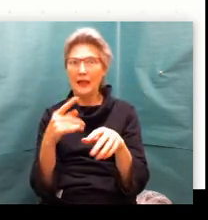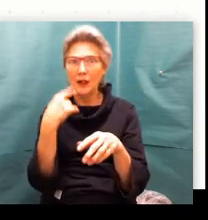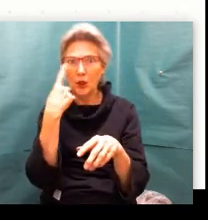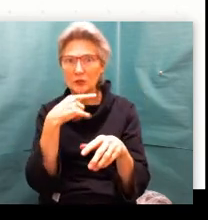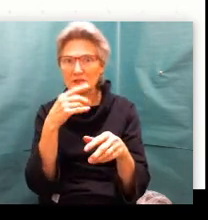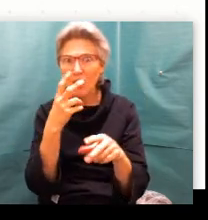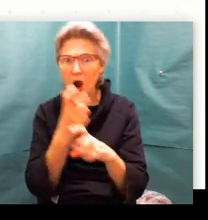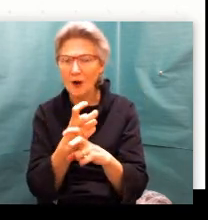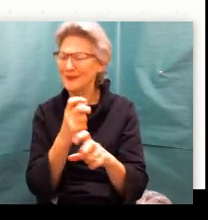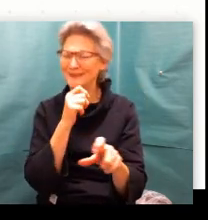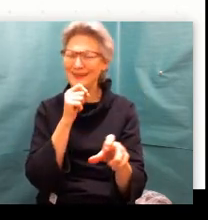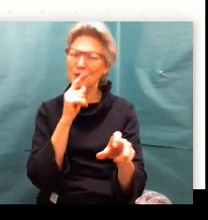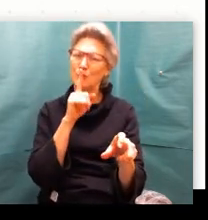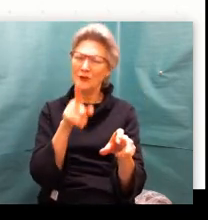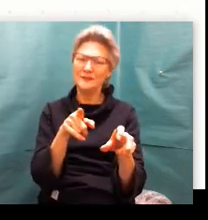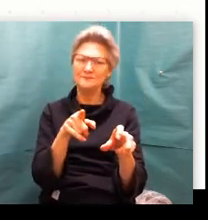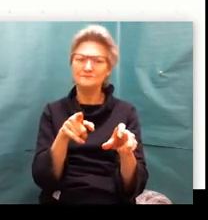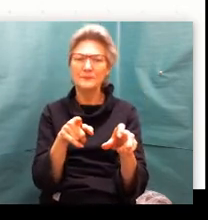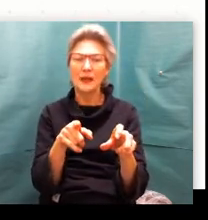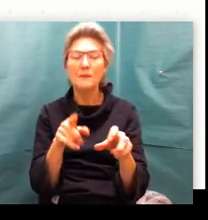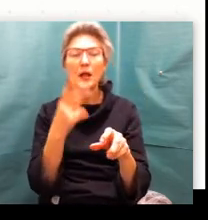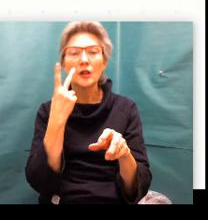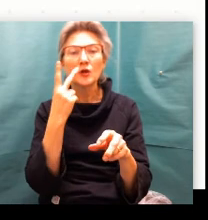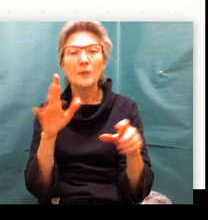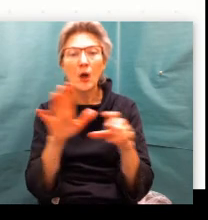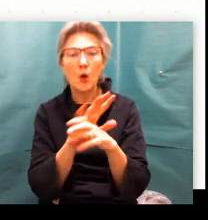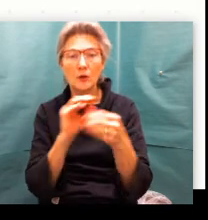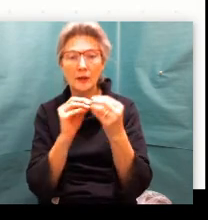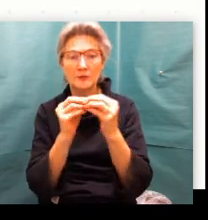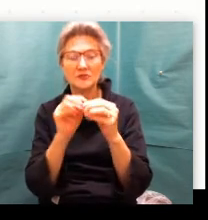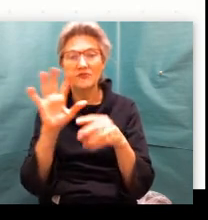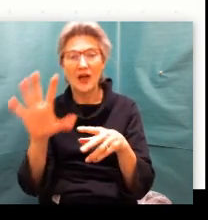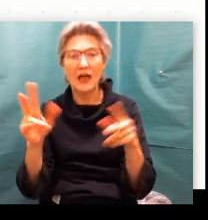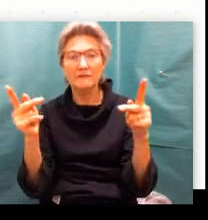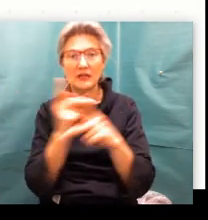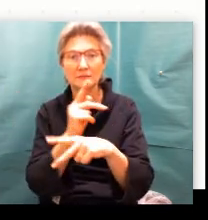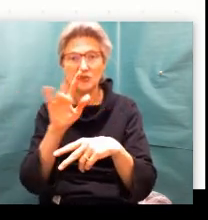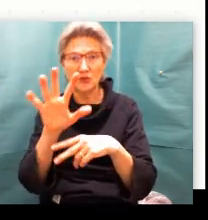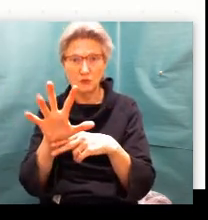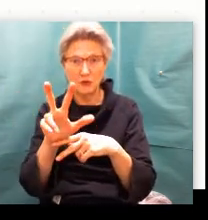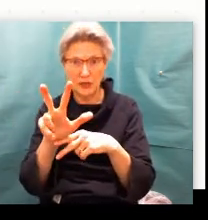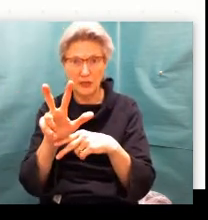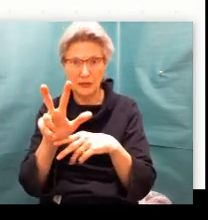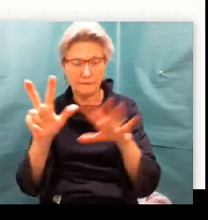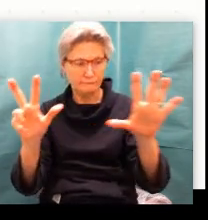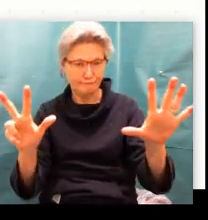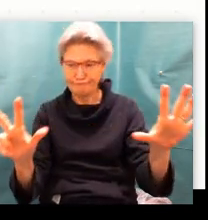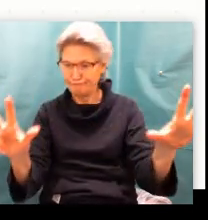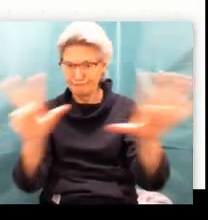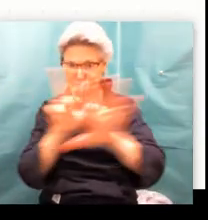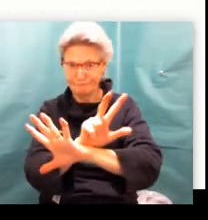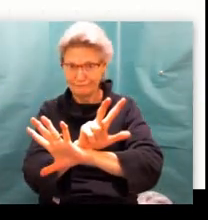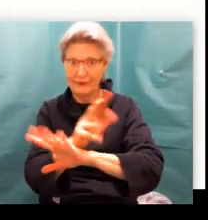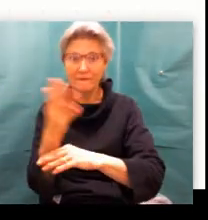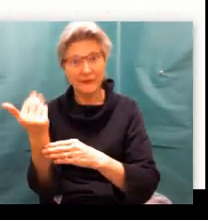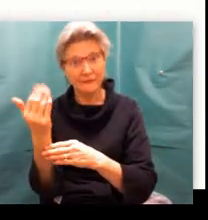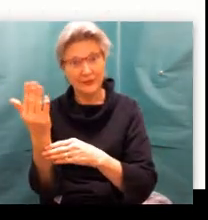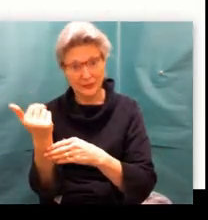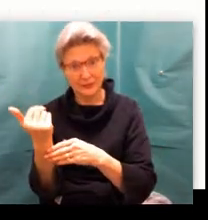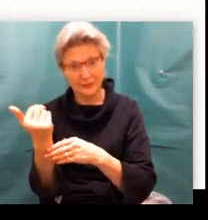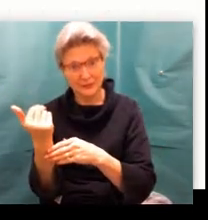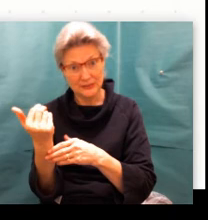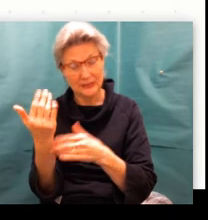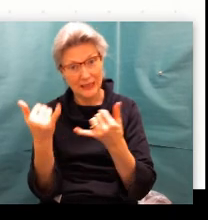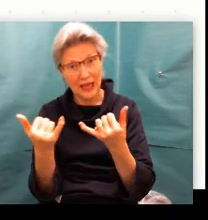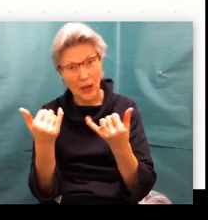numbers of 5 and 3 and multiply those together. Well, 5 times 3 is 15. So